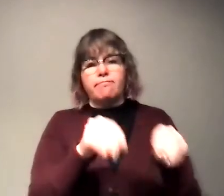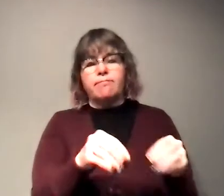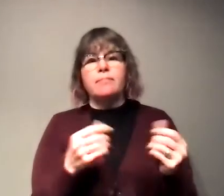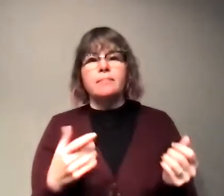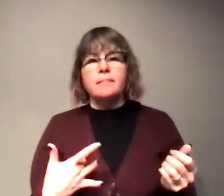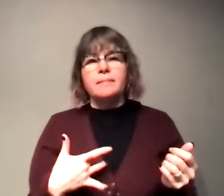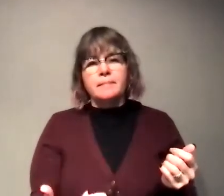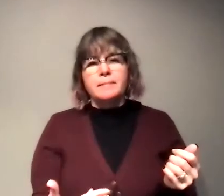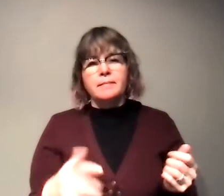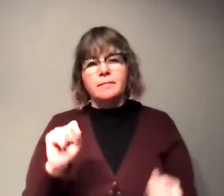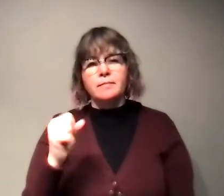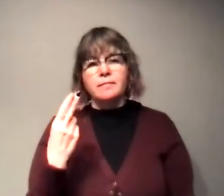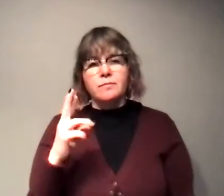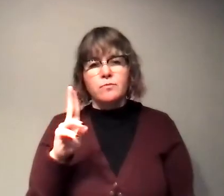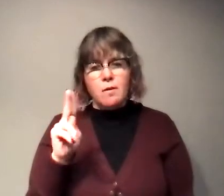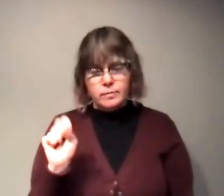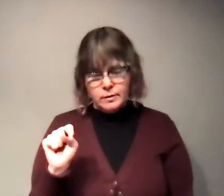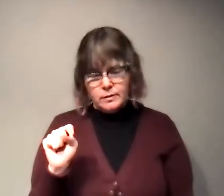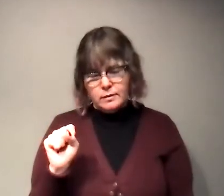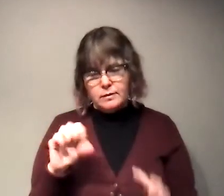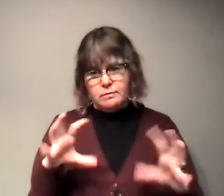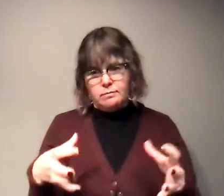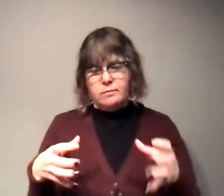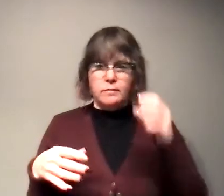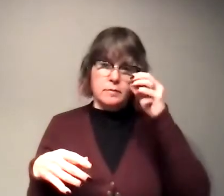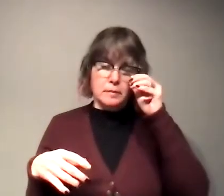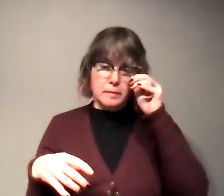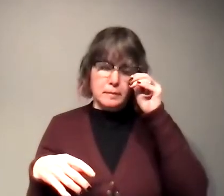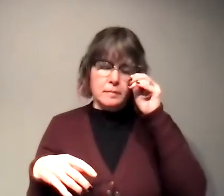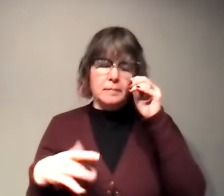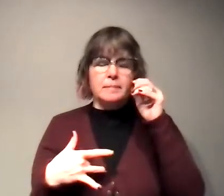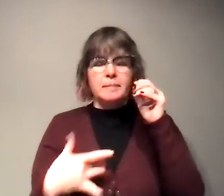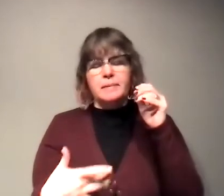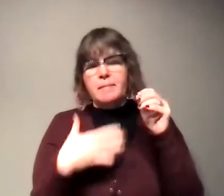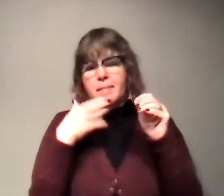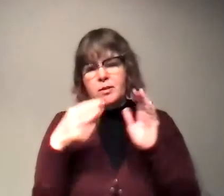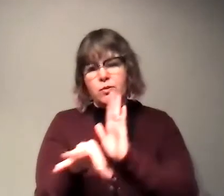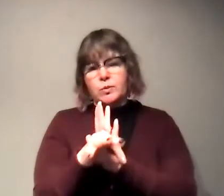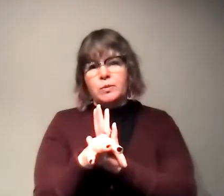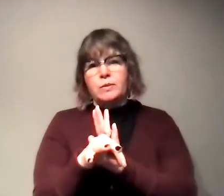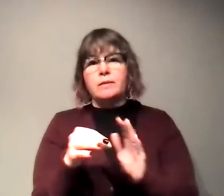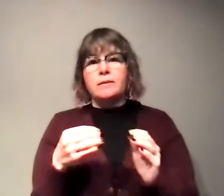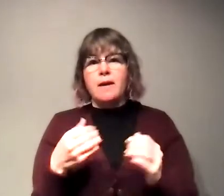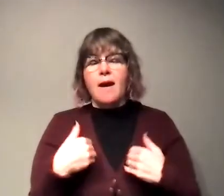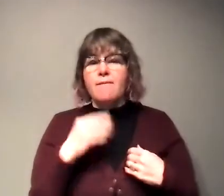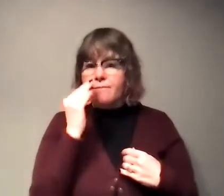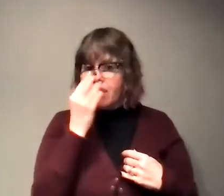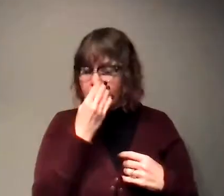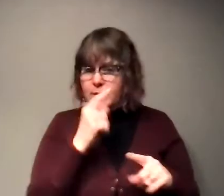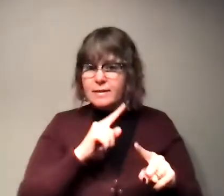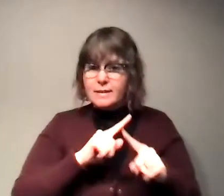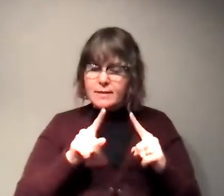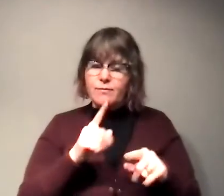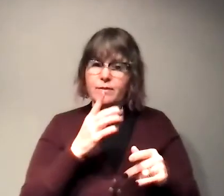usually mostly shrubs, and we'd want to choose ones that have flowers at different times of the